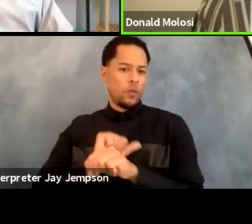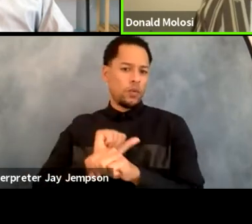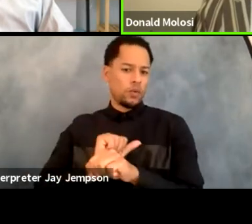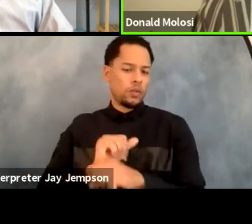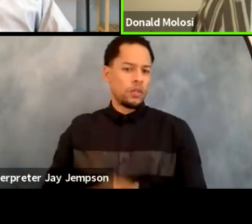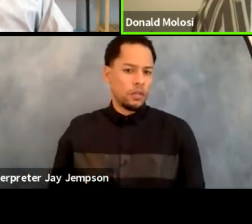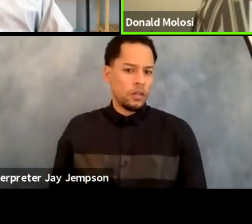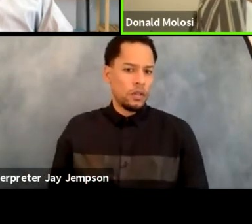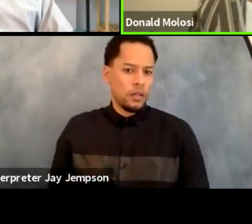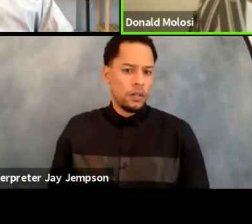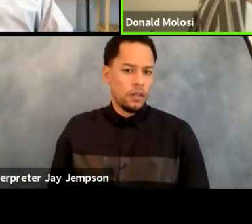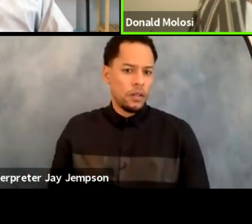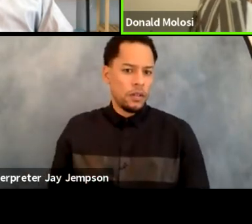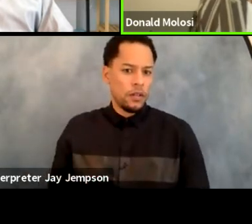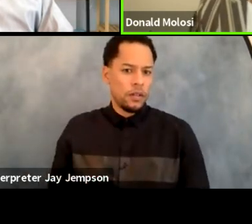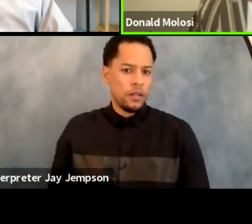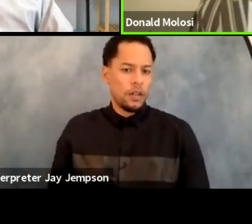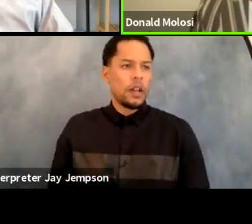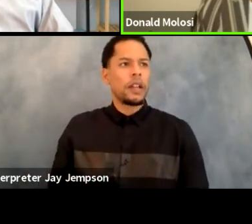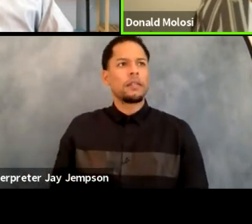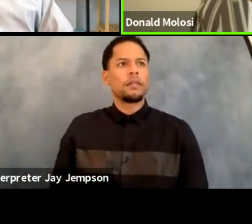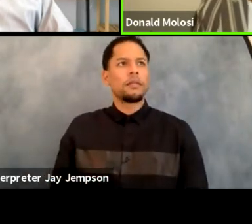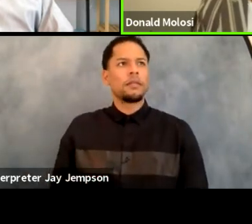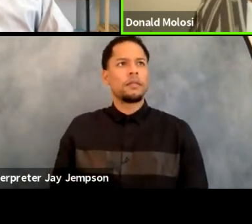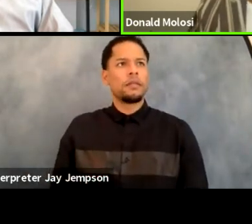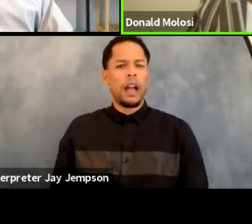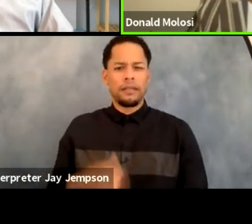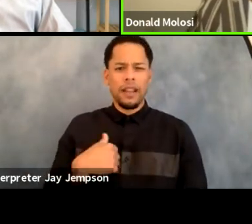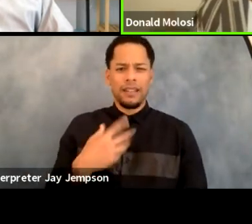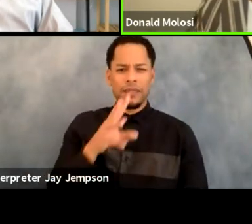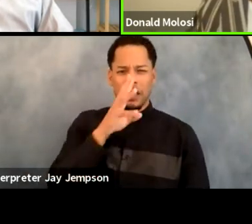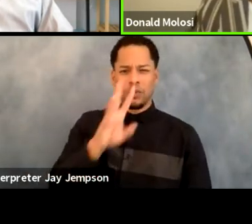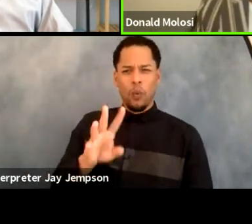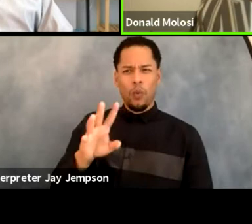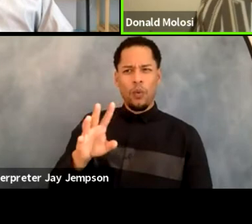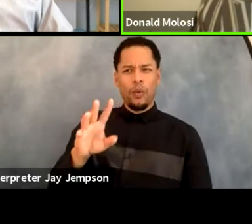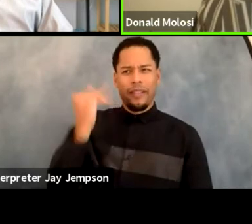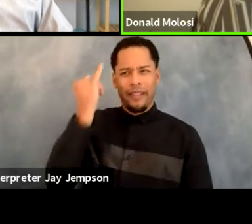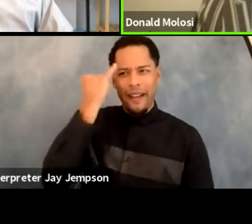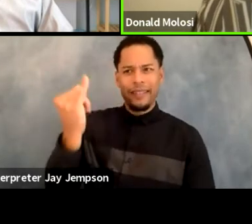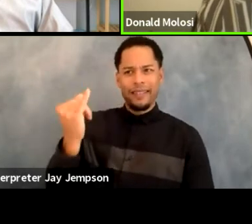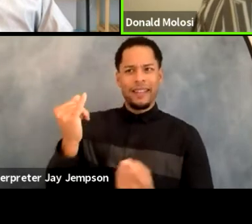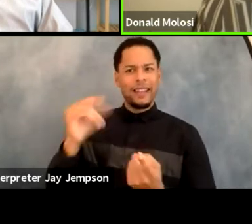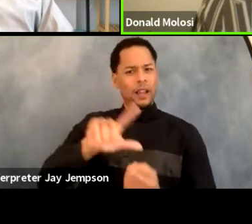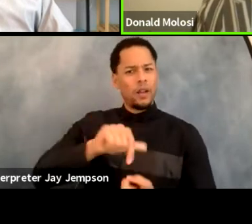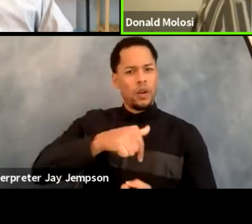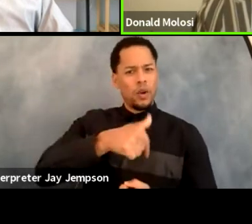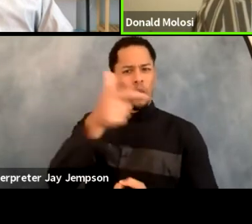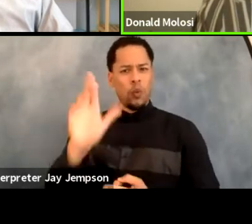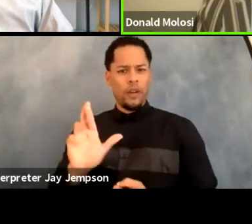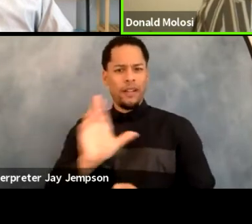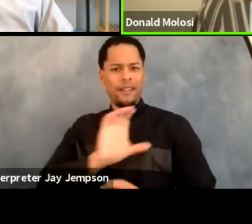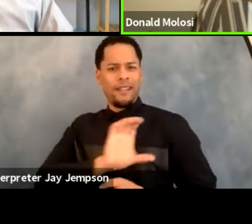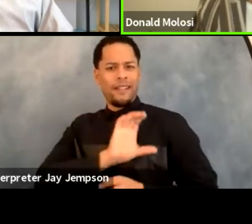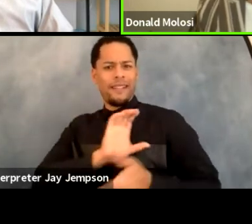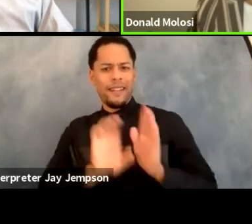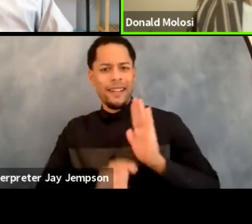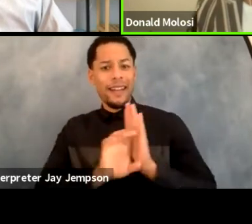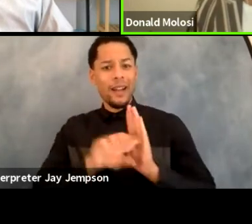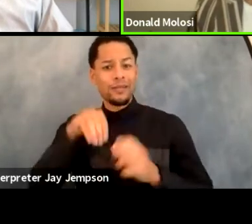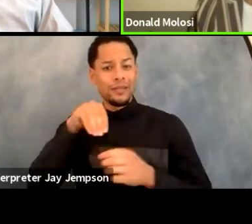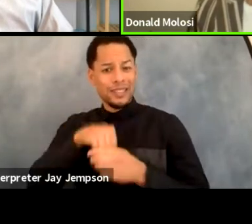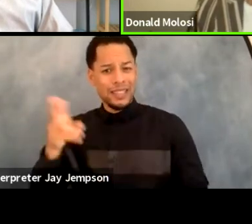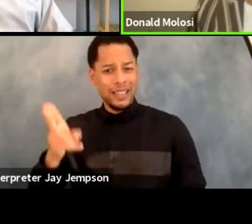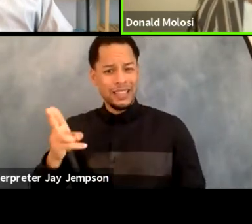aren't queer characters in history. So I am going into that space as well to see now how dramaturgy